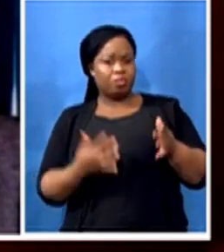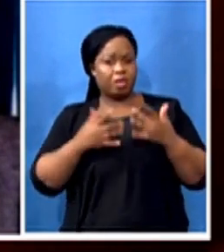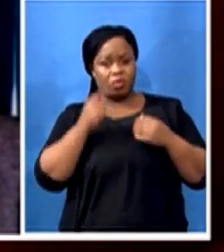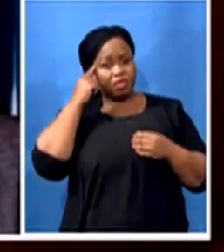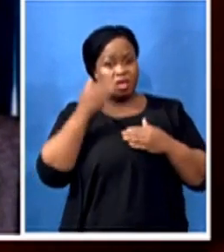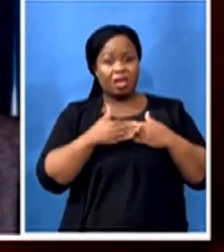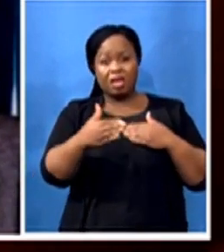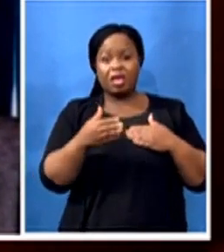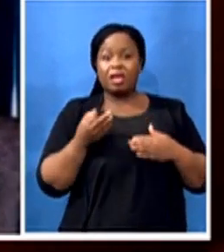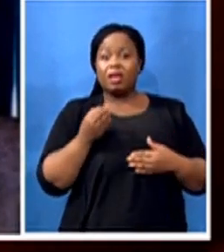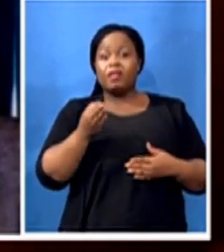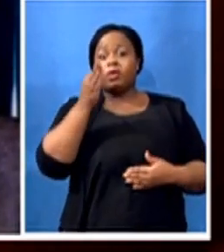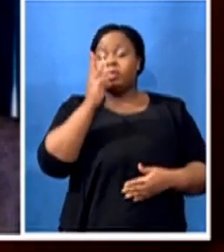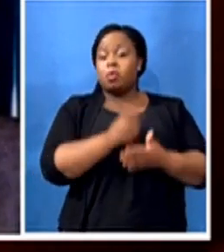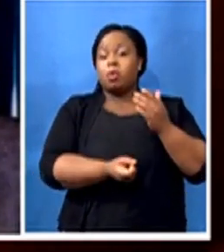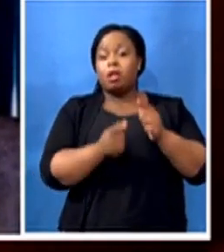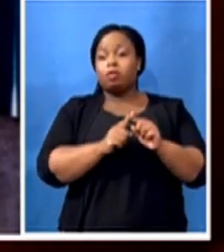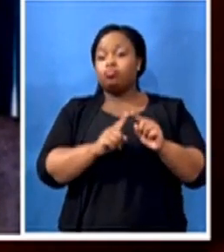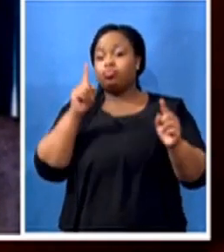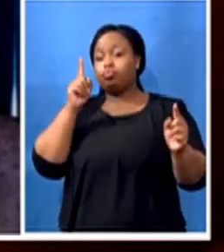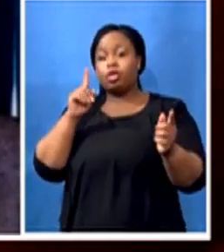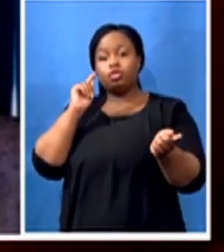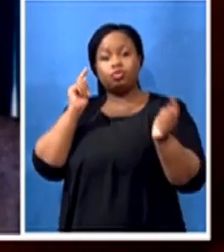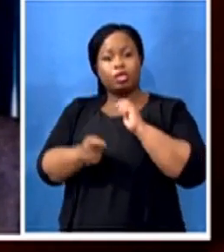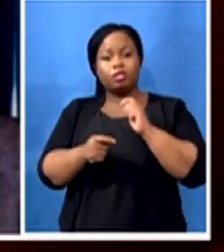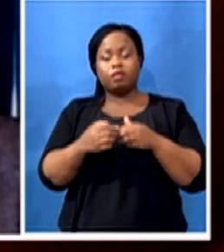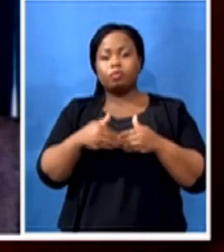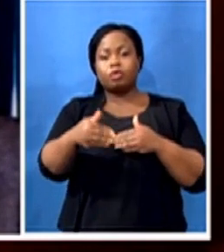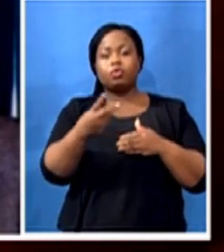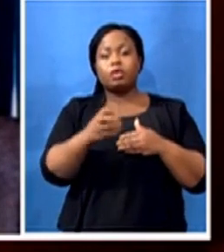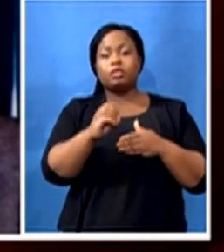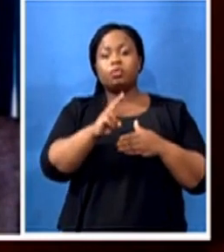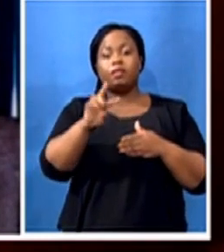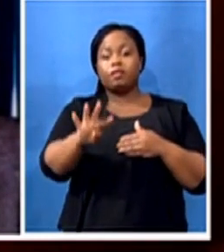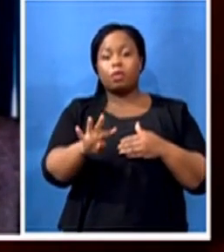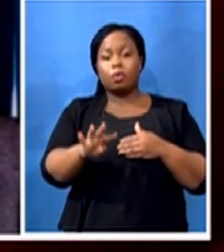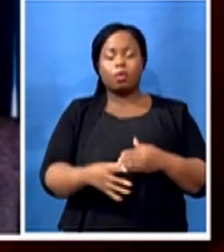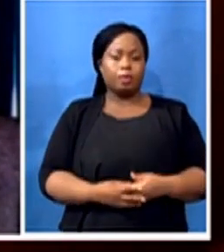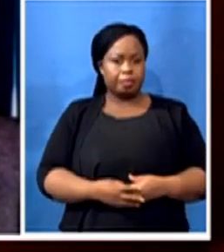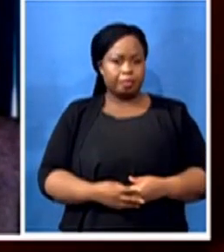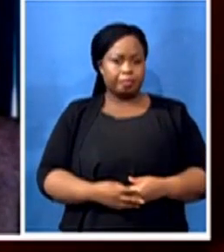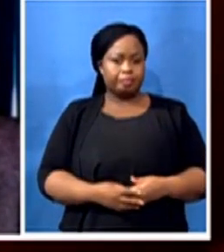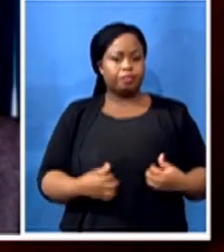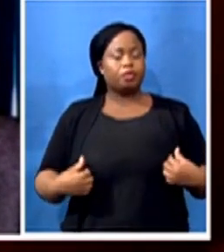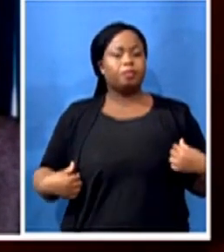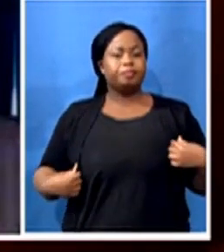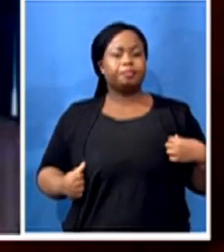the next elections in 2024? Mr. Pambo kind of brushed it off, but is this a factor?